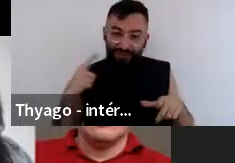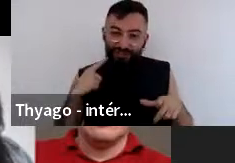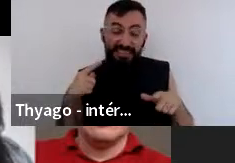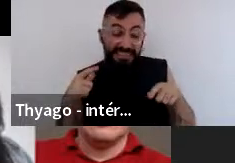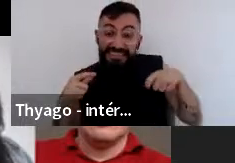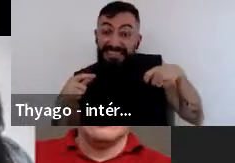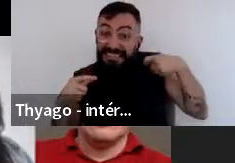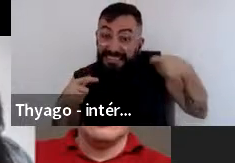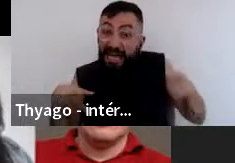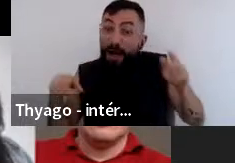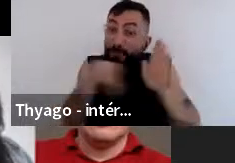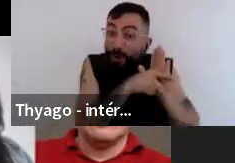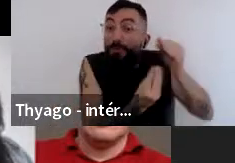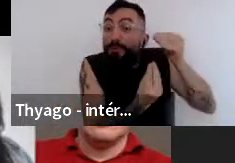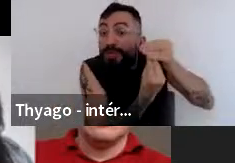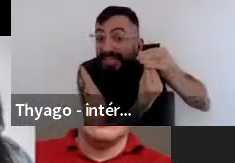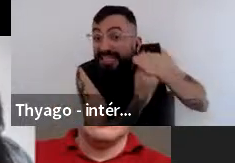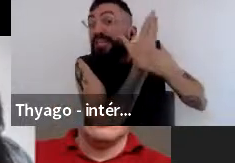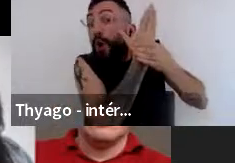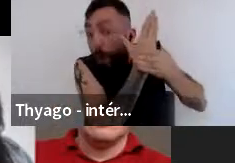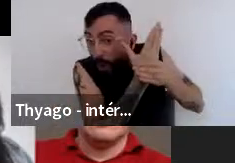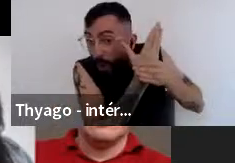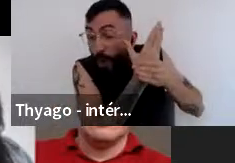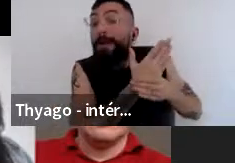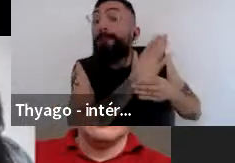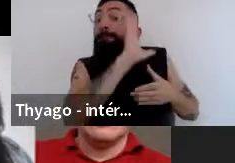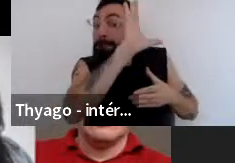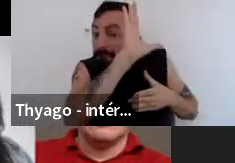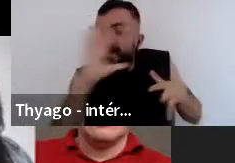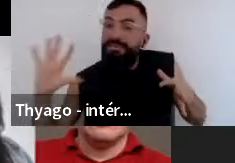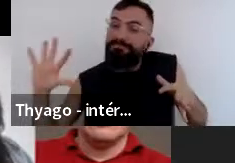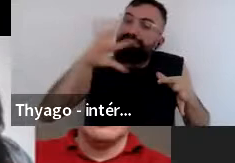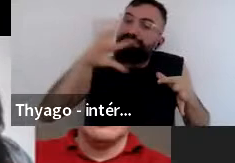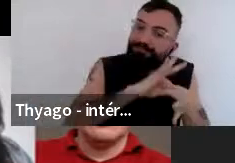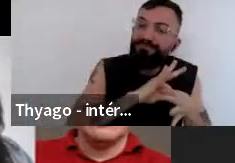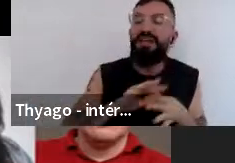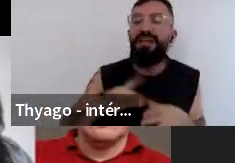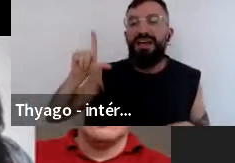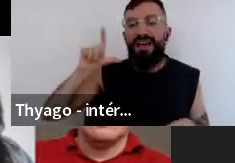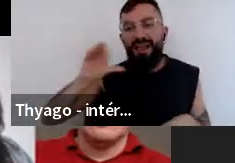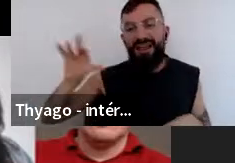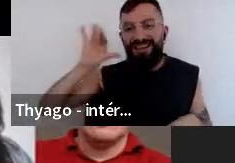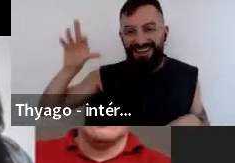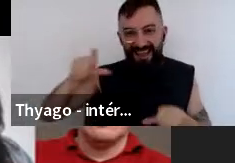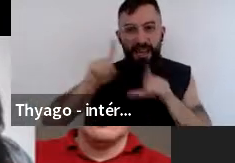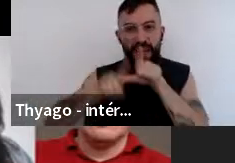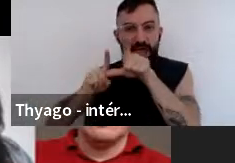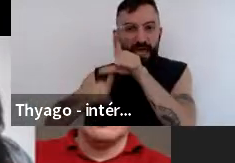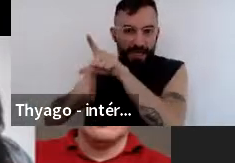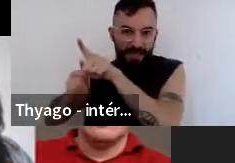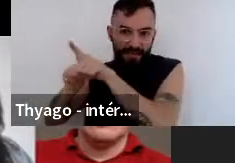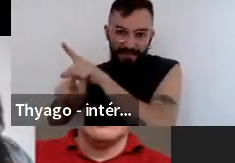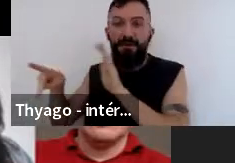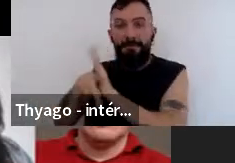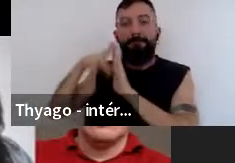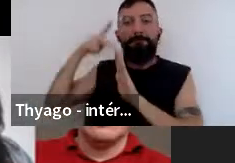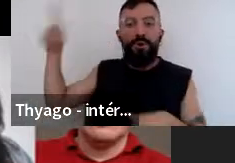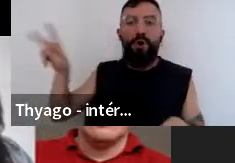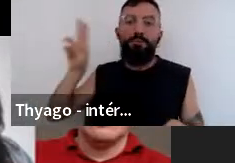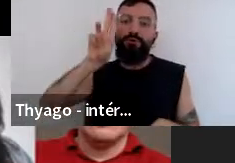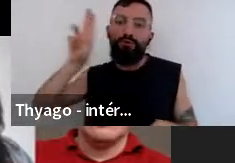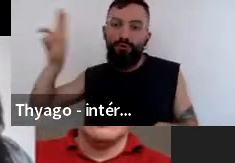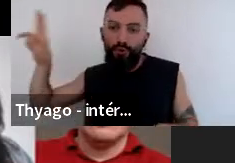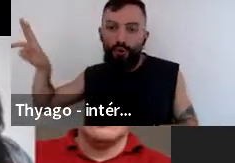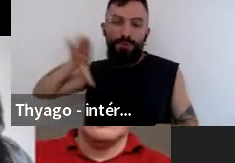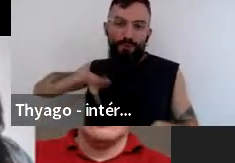original hand configuration replaced by one that belongs to the manual